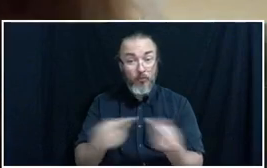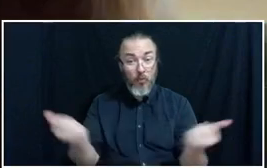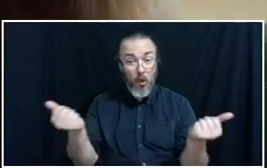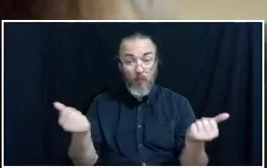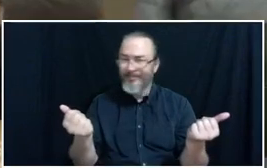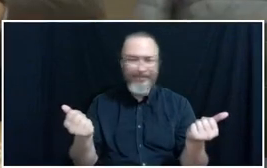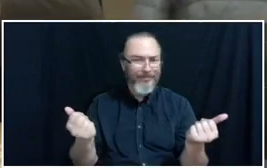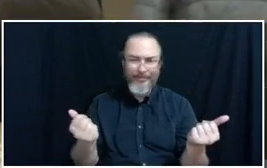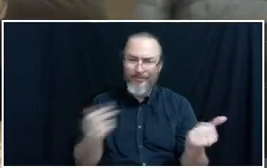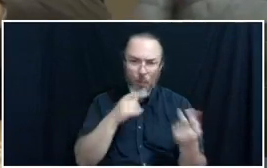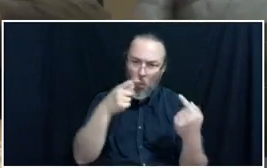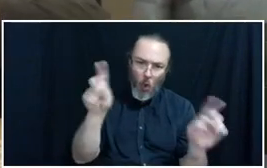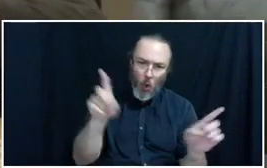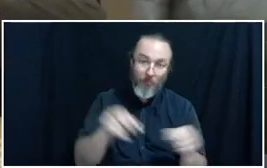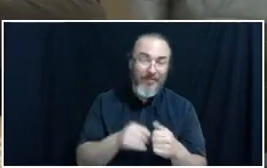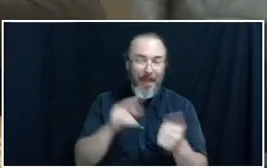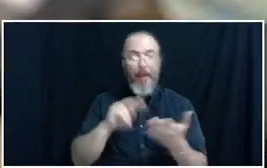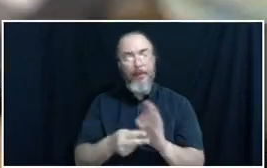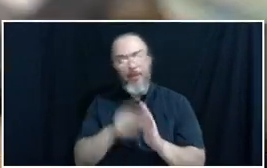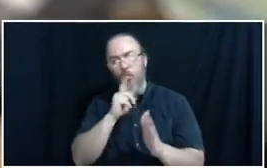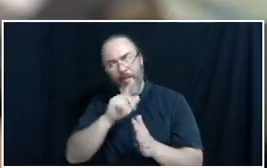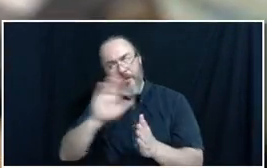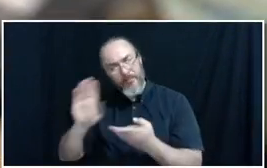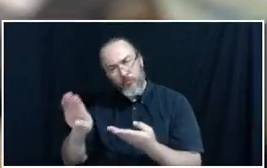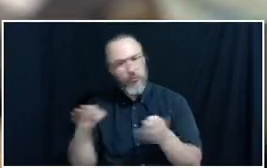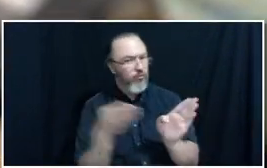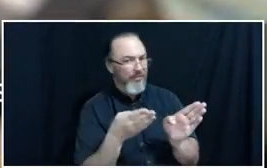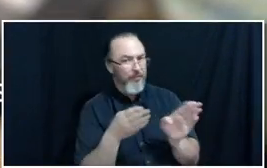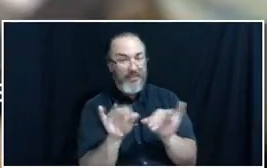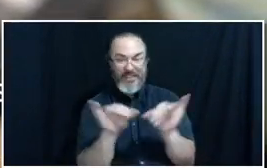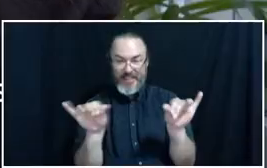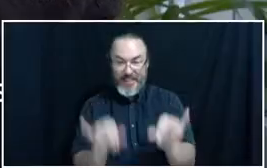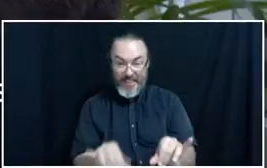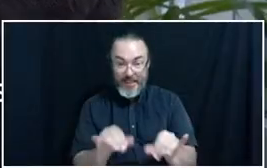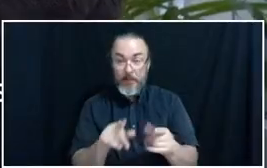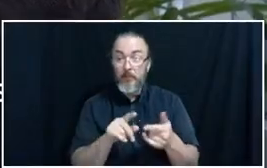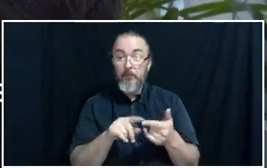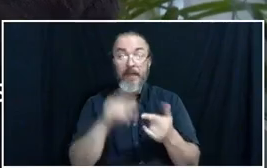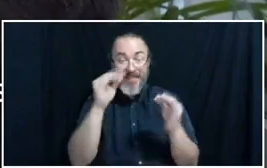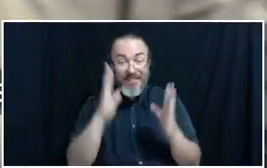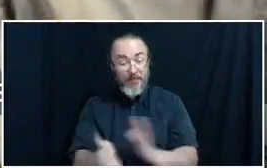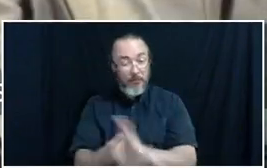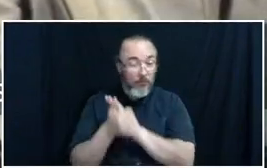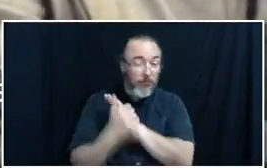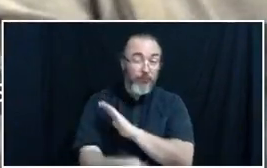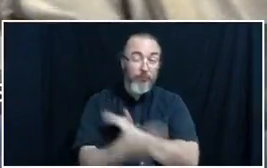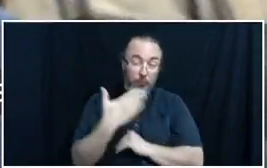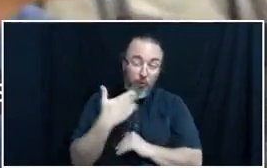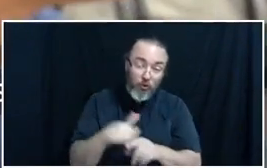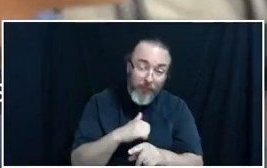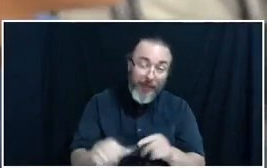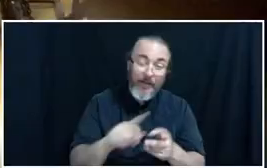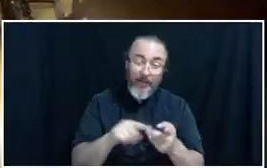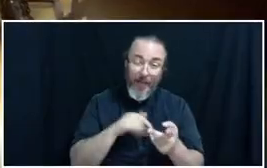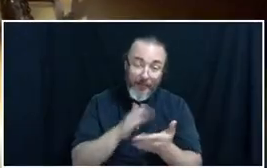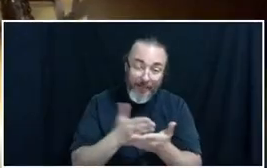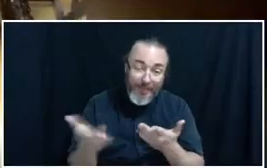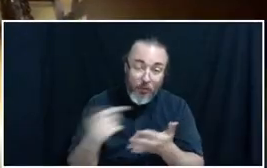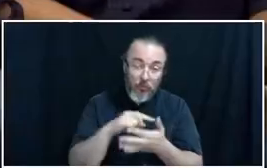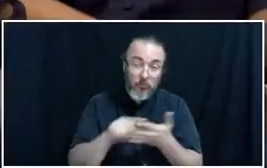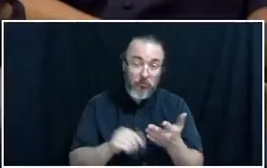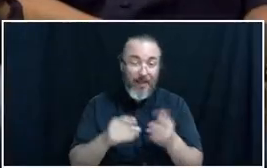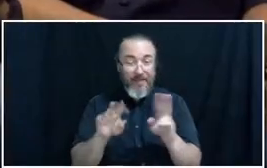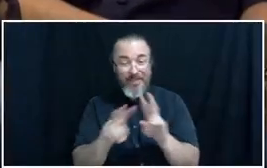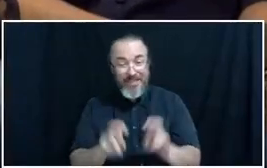a complete shift in systems and teachers that are well trained with the right learning materials and assessments to meet the